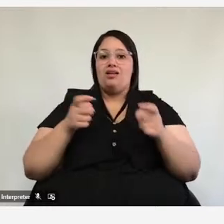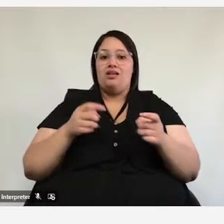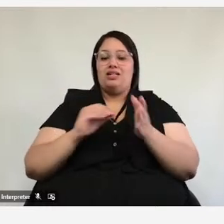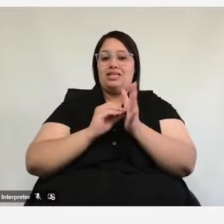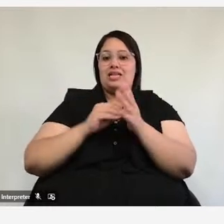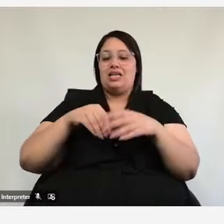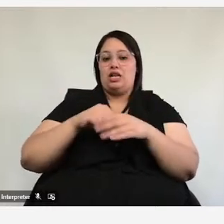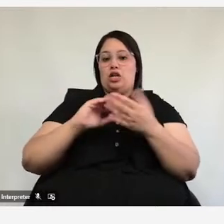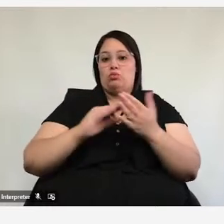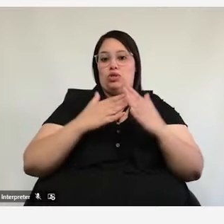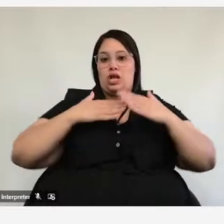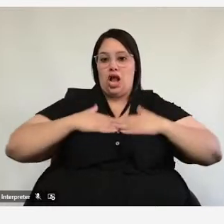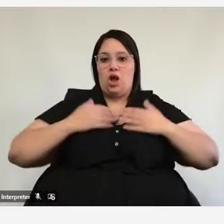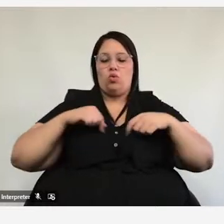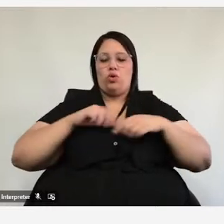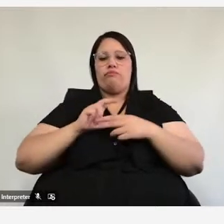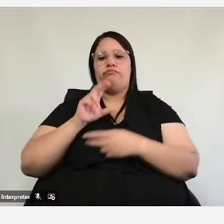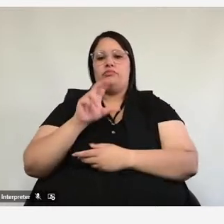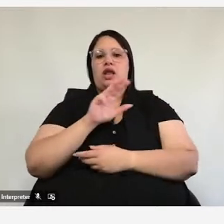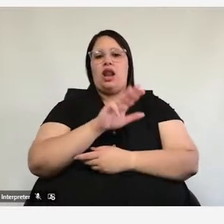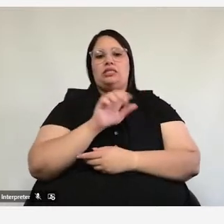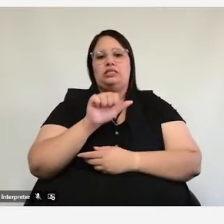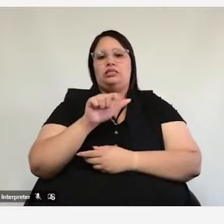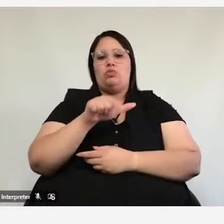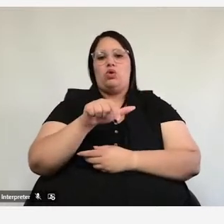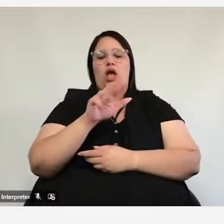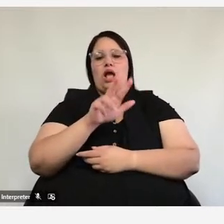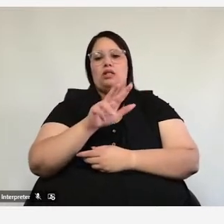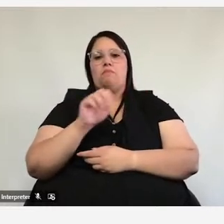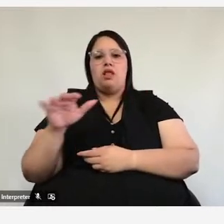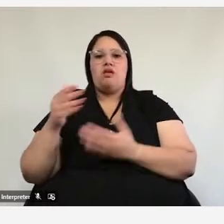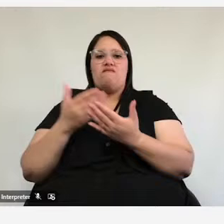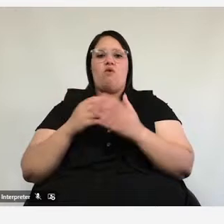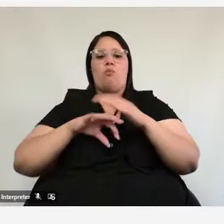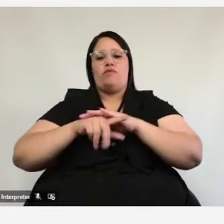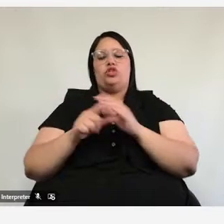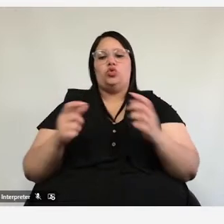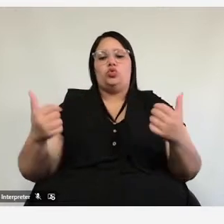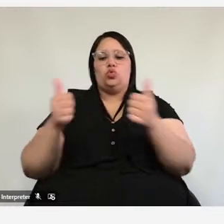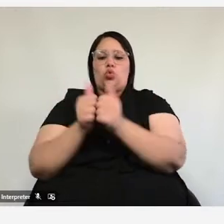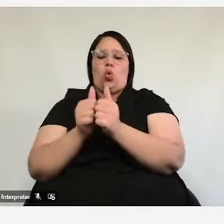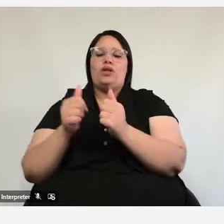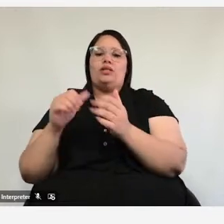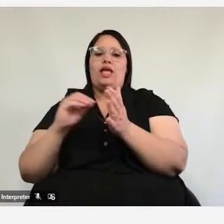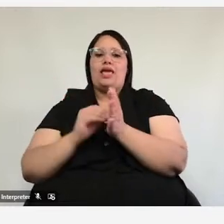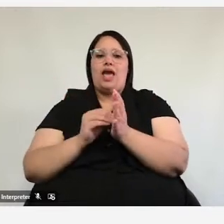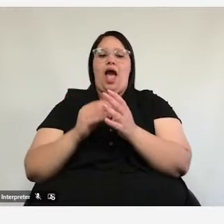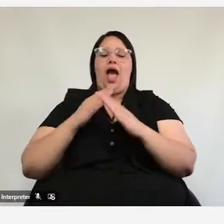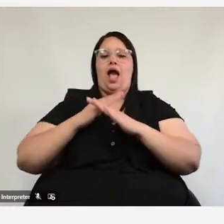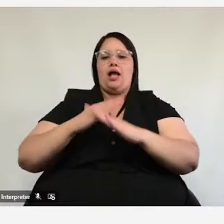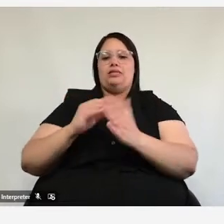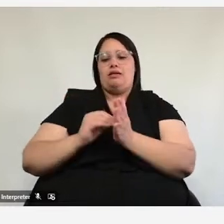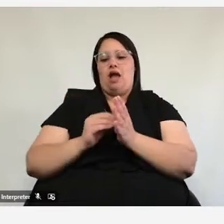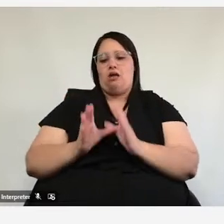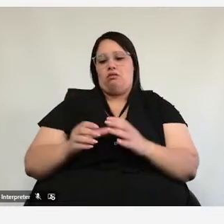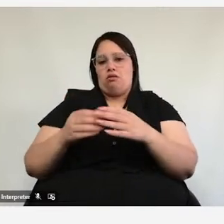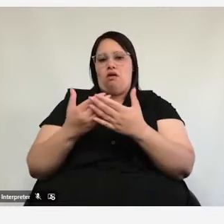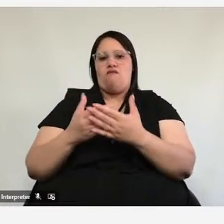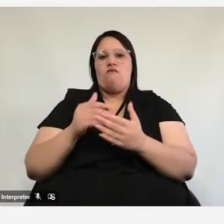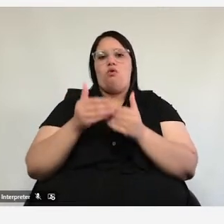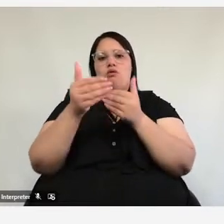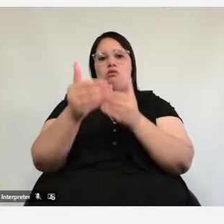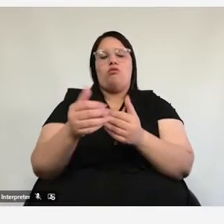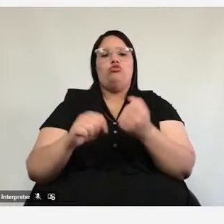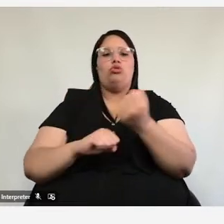our communities, we will allocate 96.6 million rand to the Provincial Joint Anti-Gang Priority Committee over the MTEF to support